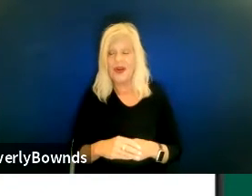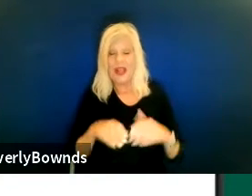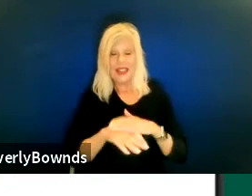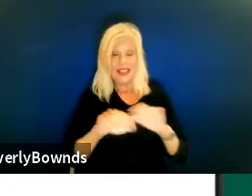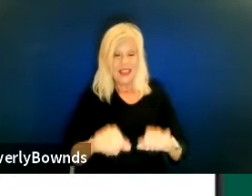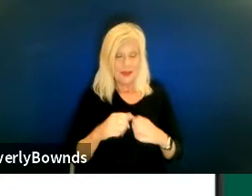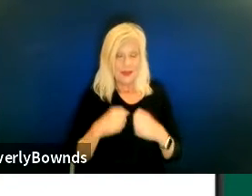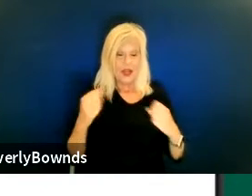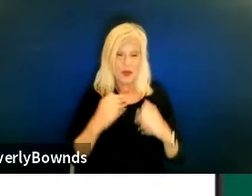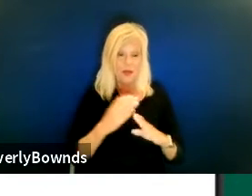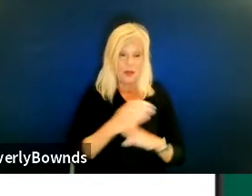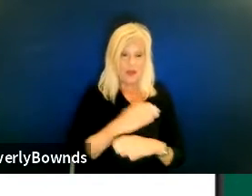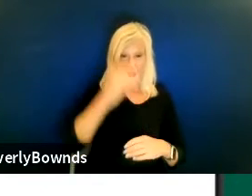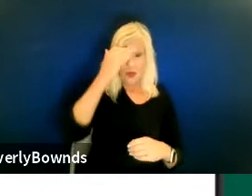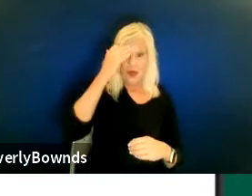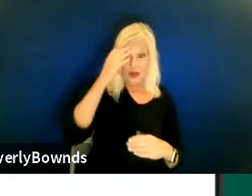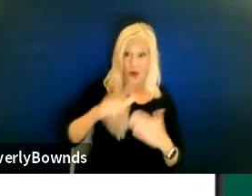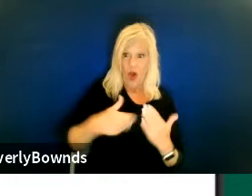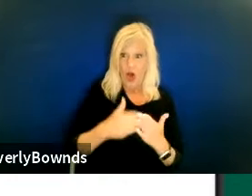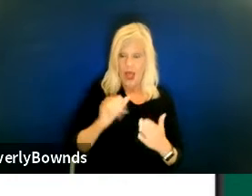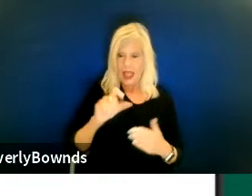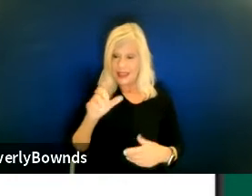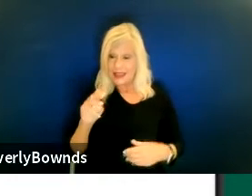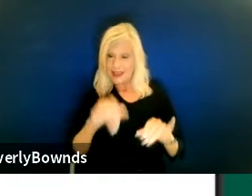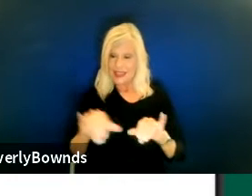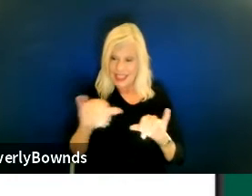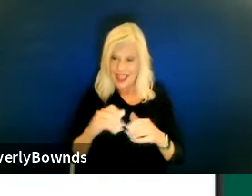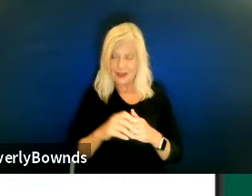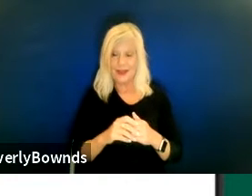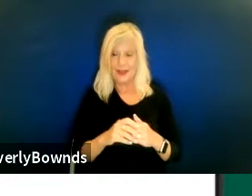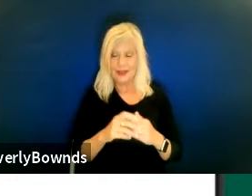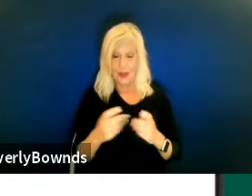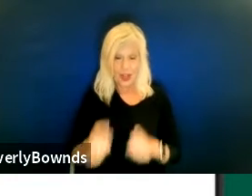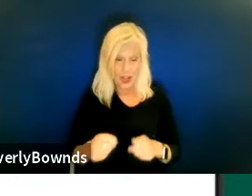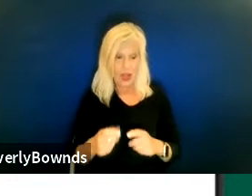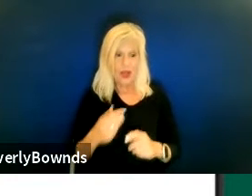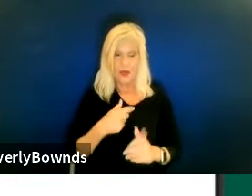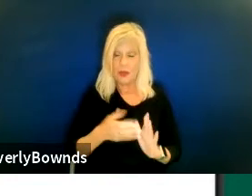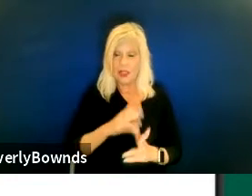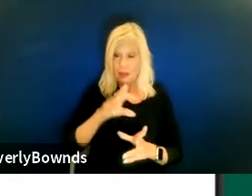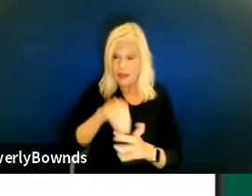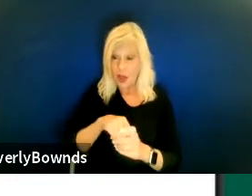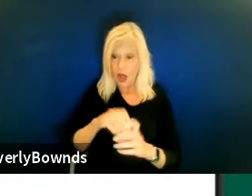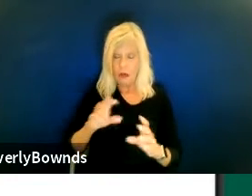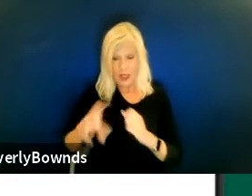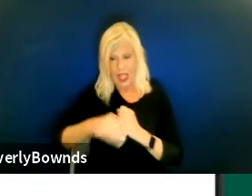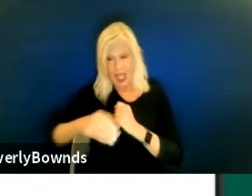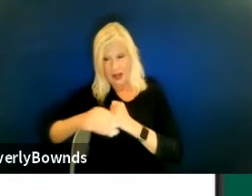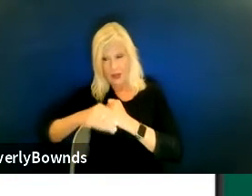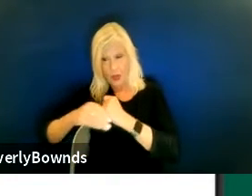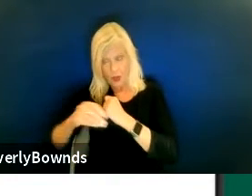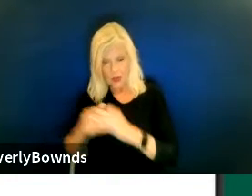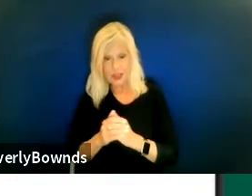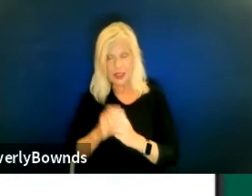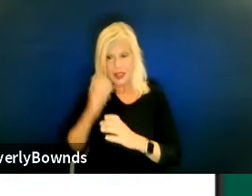ASTM standards and the initiatives going on. We got involved, we infused those, and the evolution of it became this machine here, the